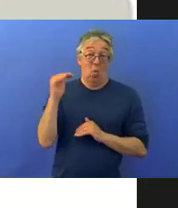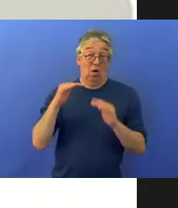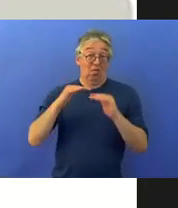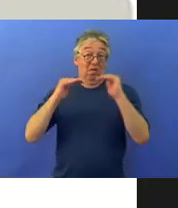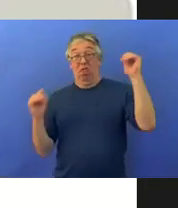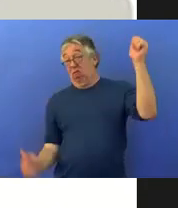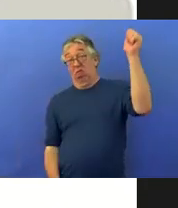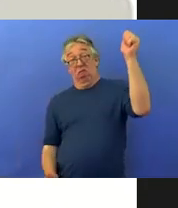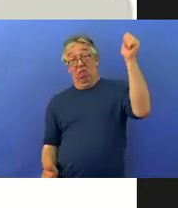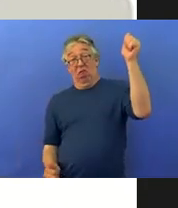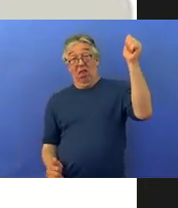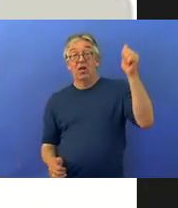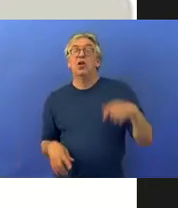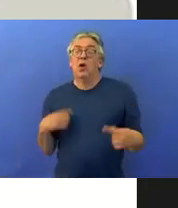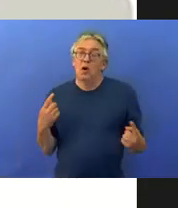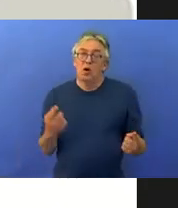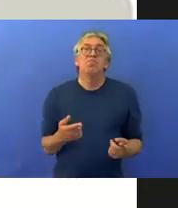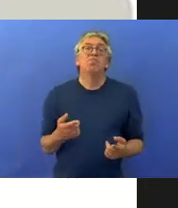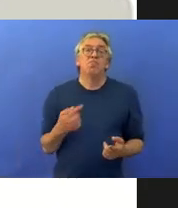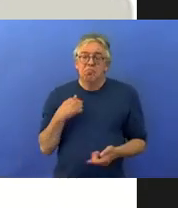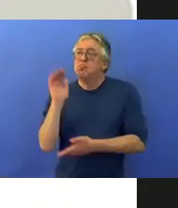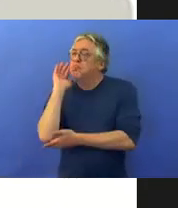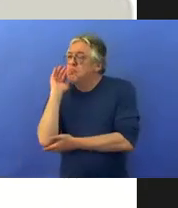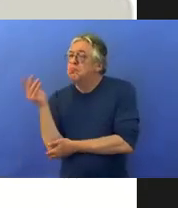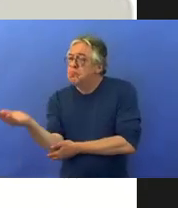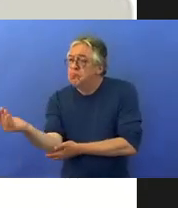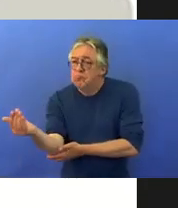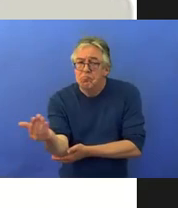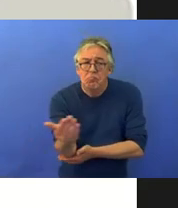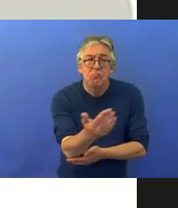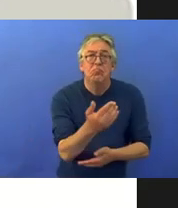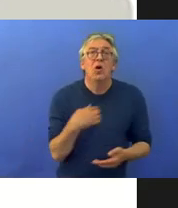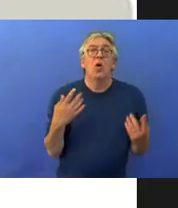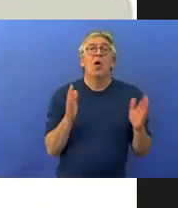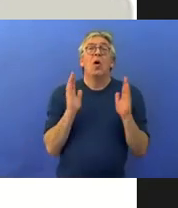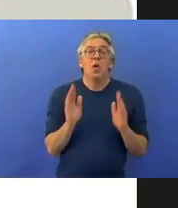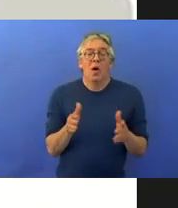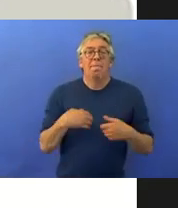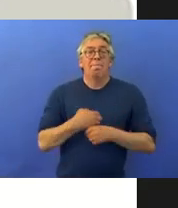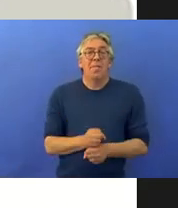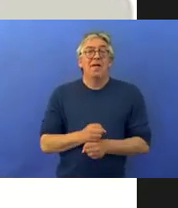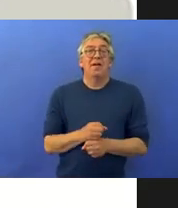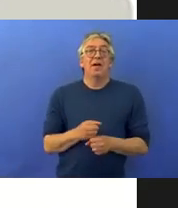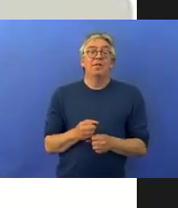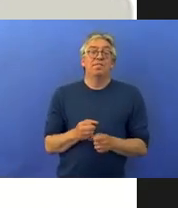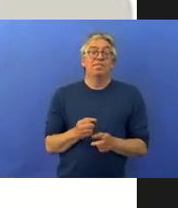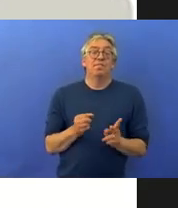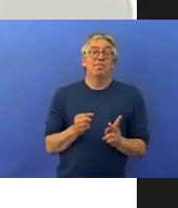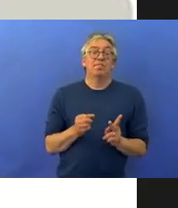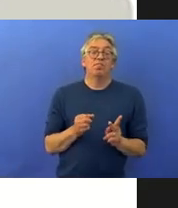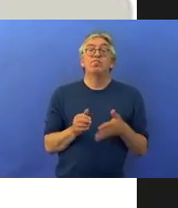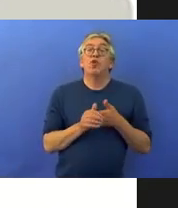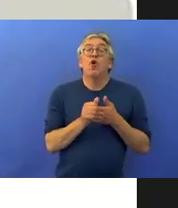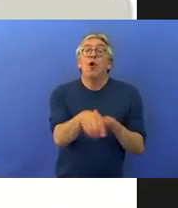first draft guidelines on the institutionalization, including in emergency situation. The ultimate